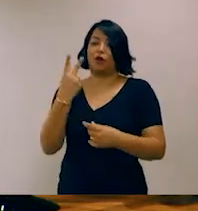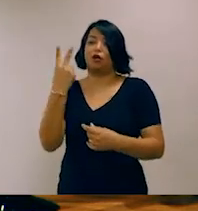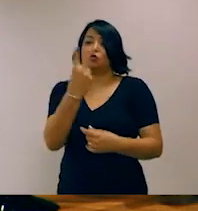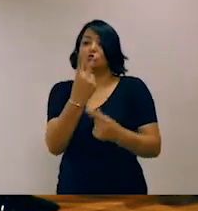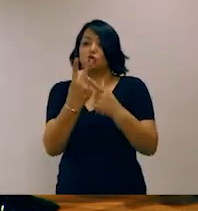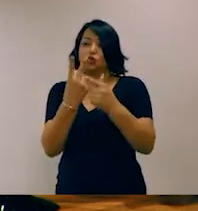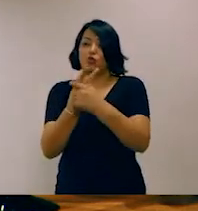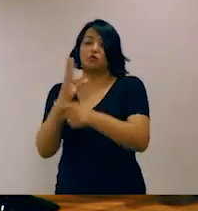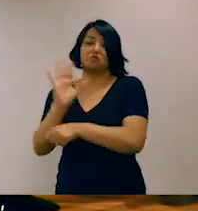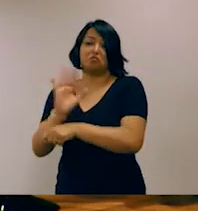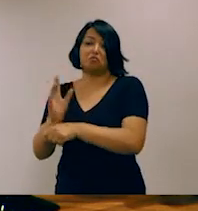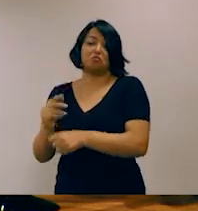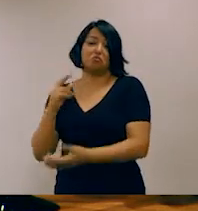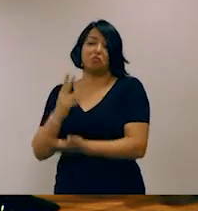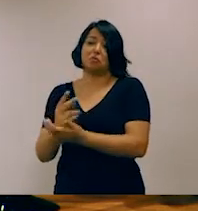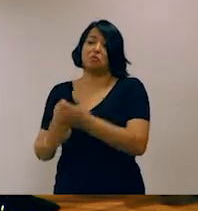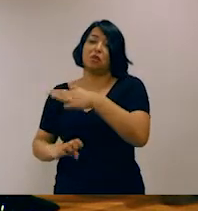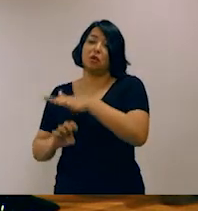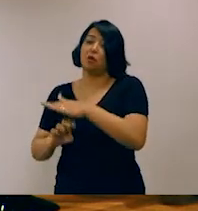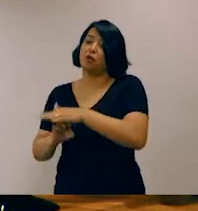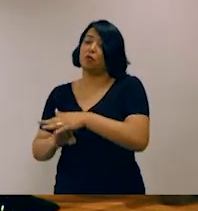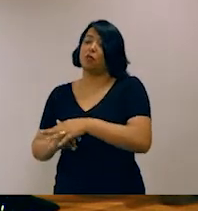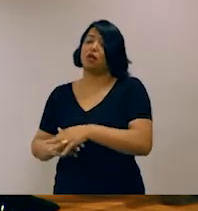a model that generates